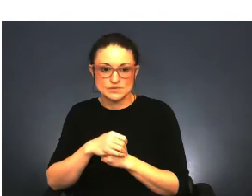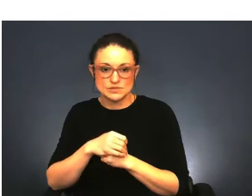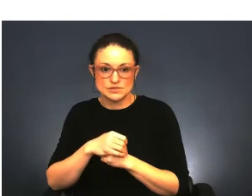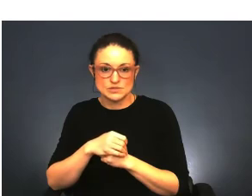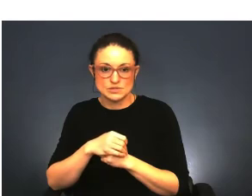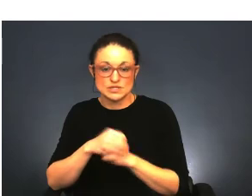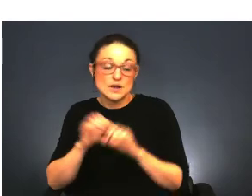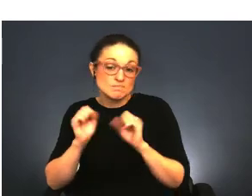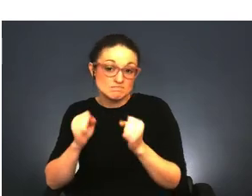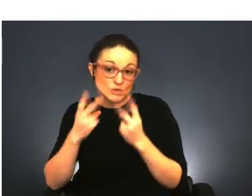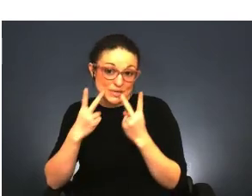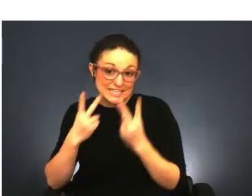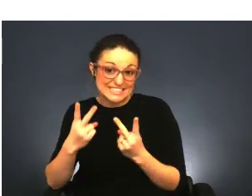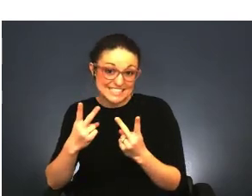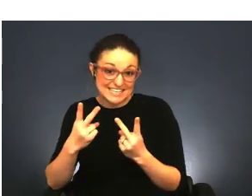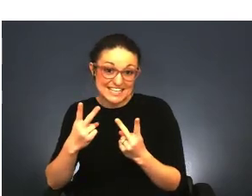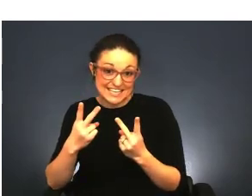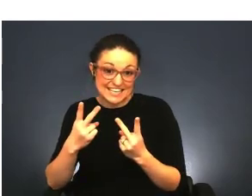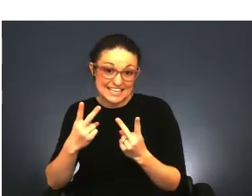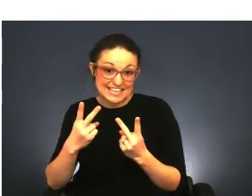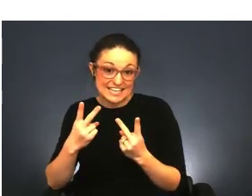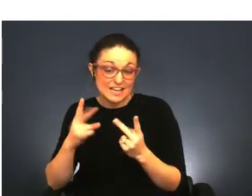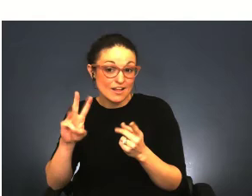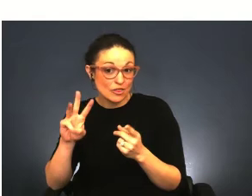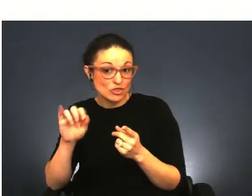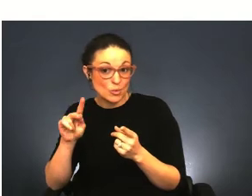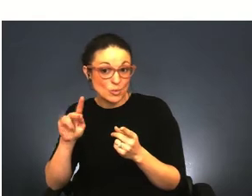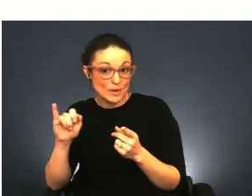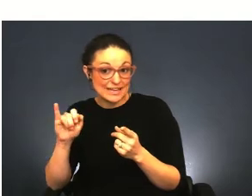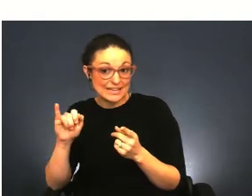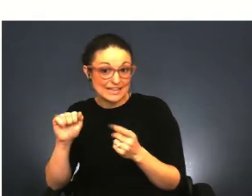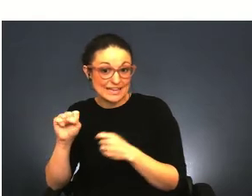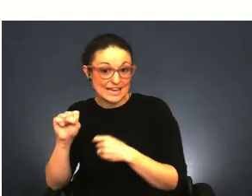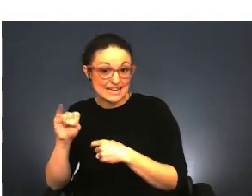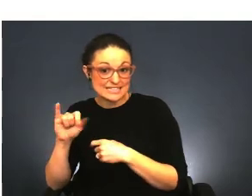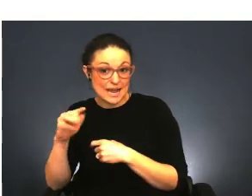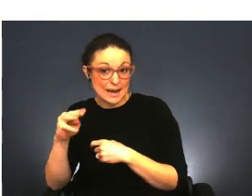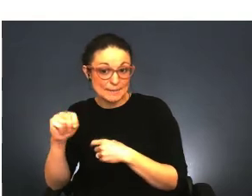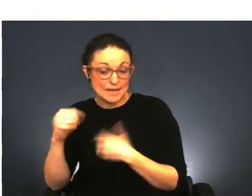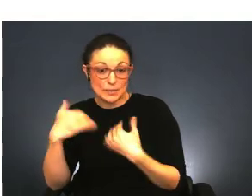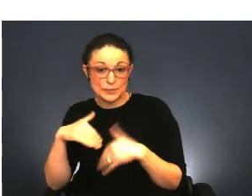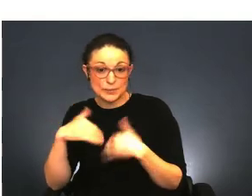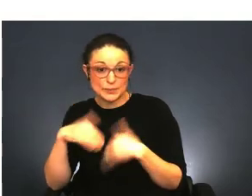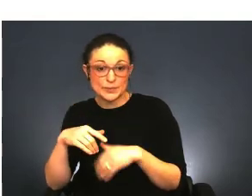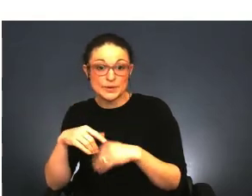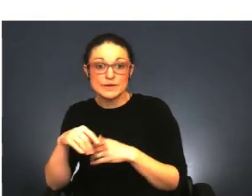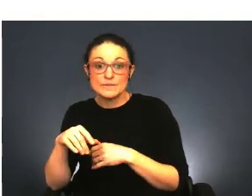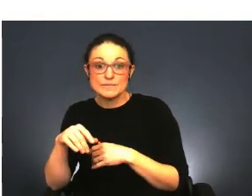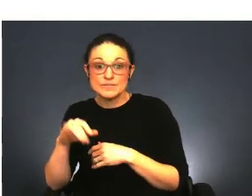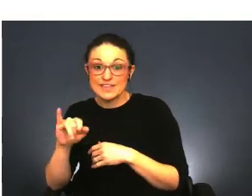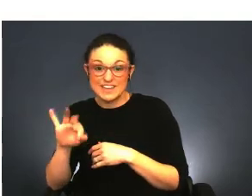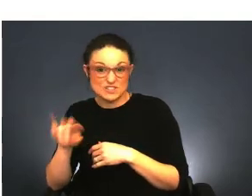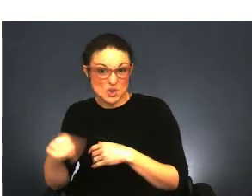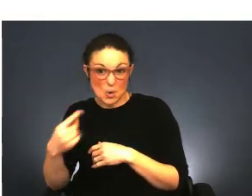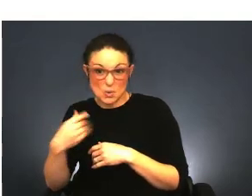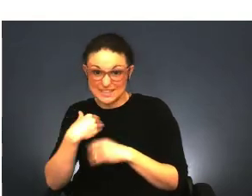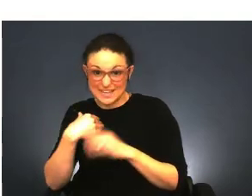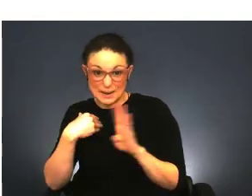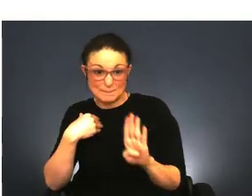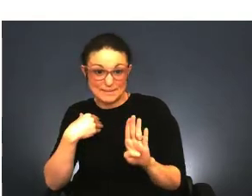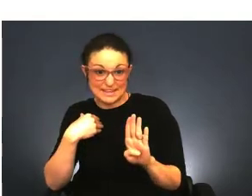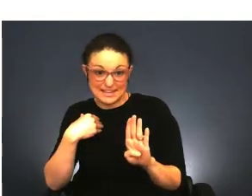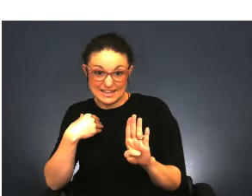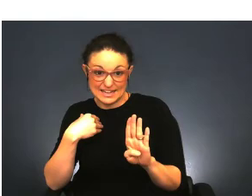could turn the wrong way because the wiki assignment is worth twice as much. So if she only got a B on the wiki